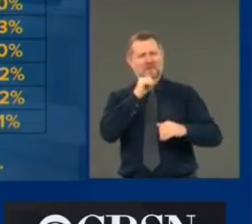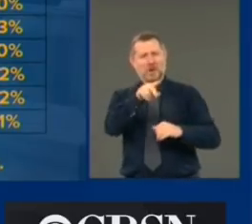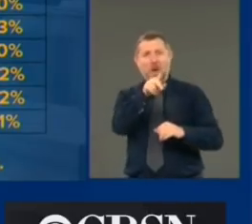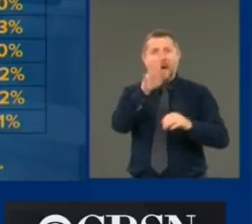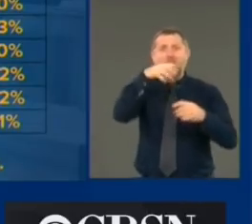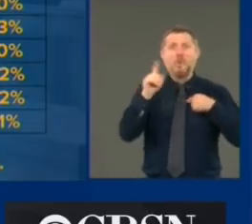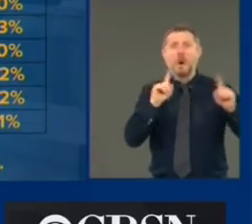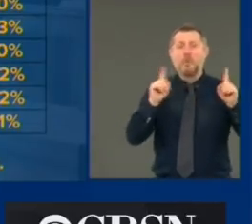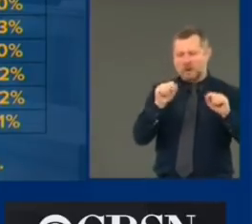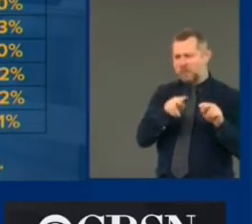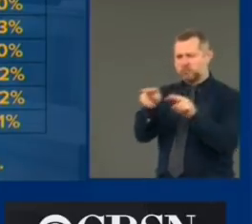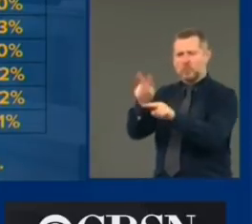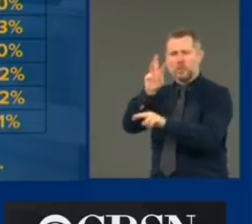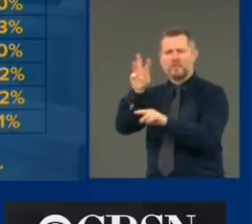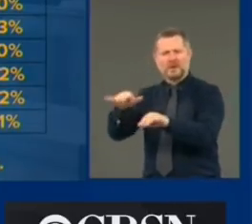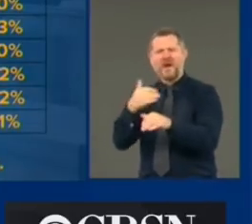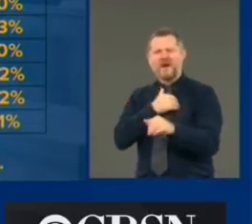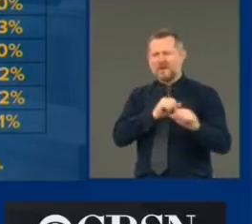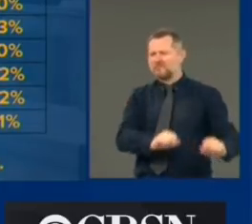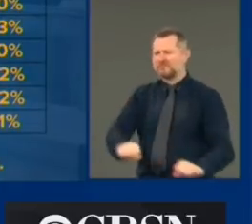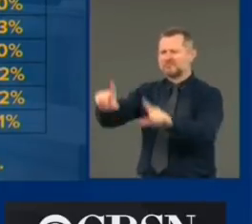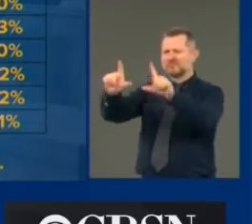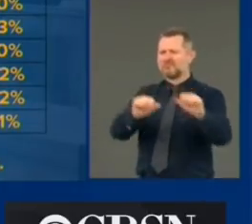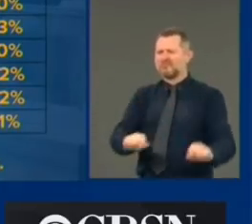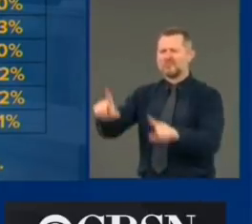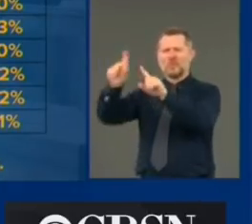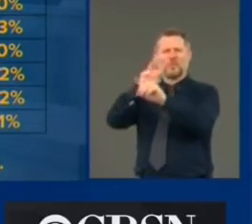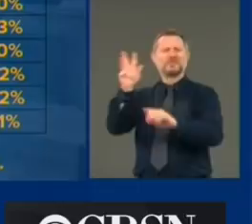day by day. So you take New York City,